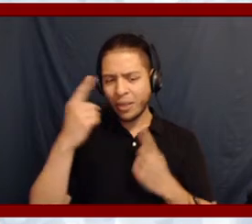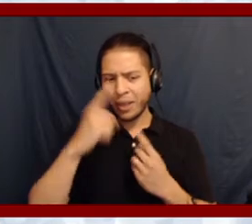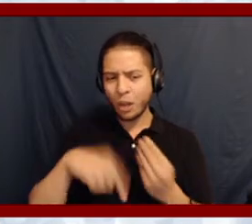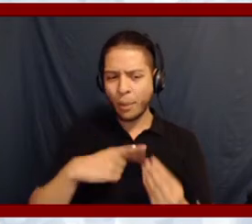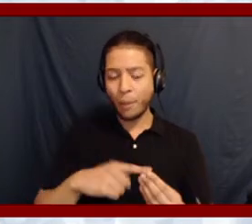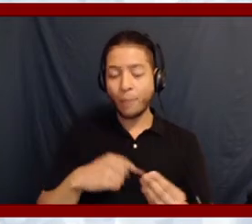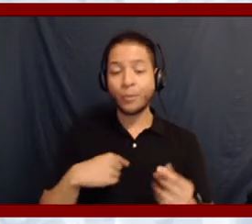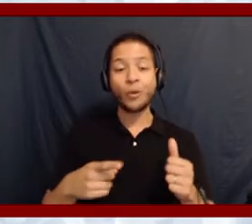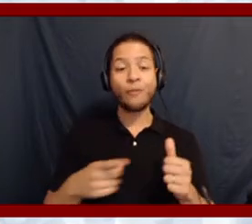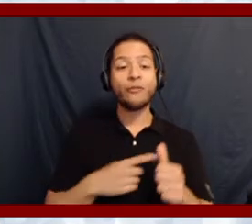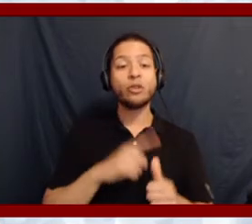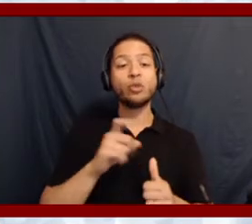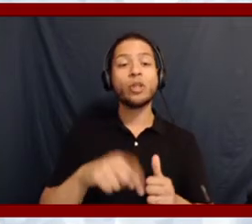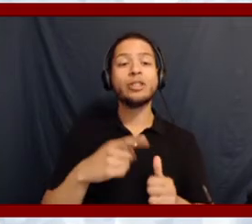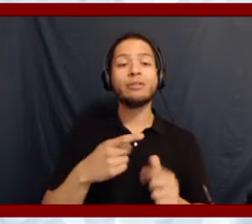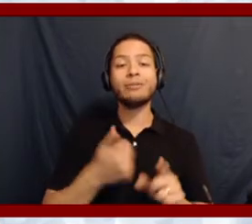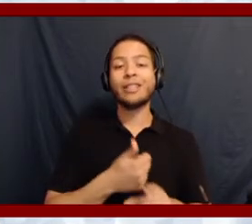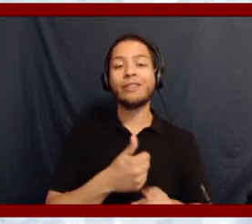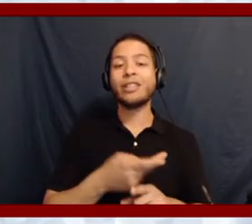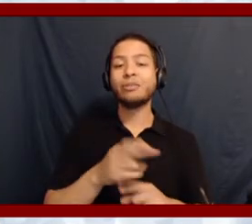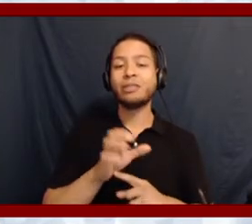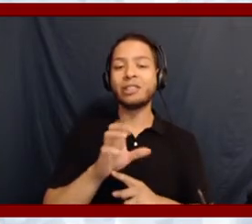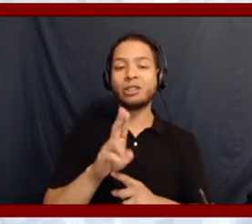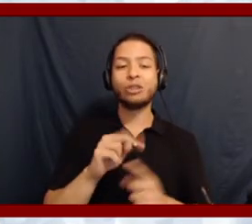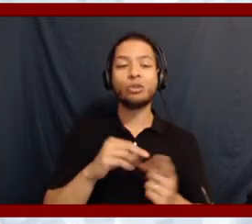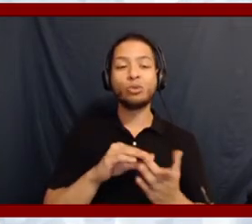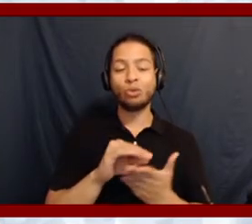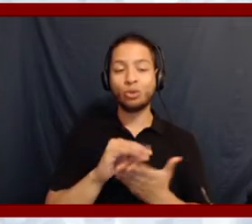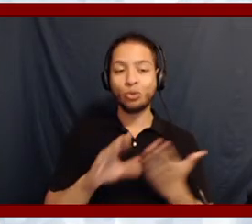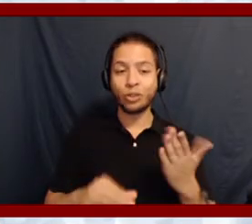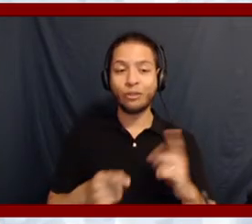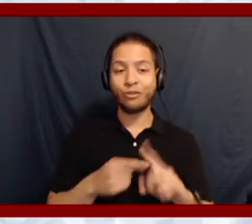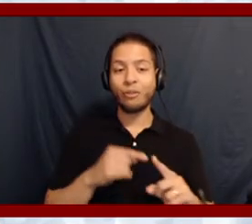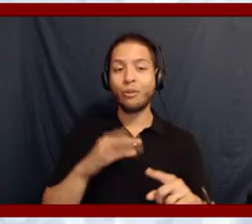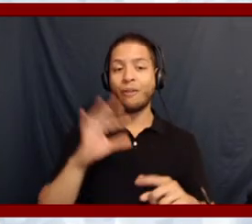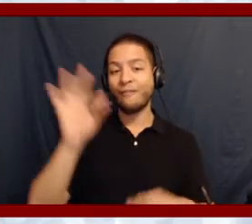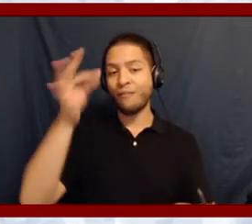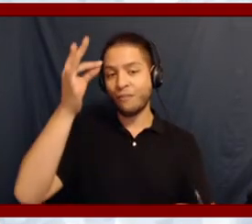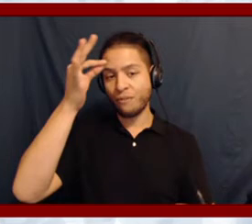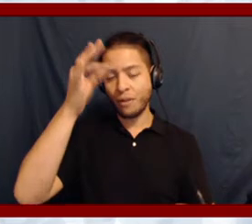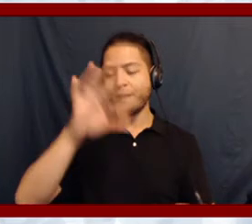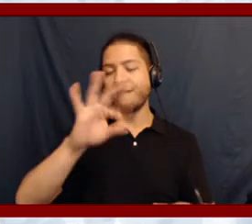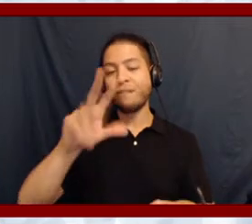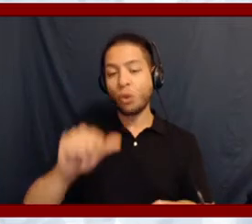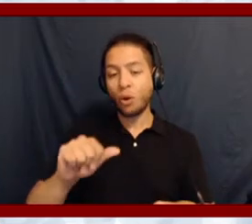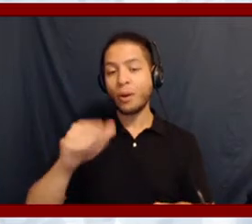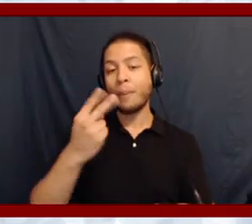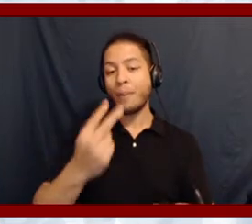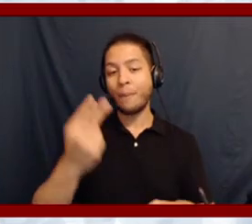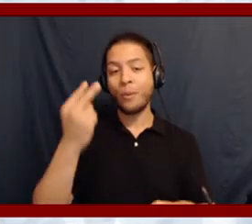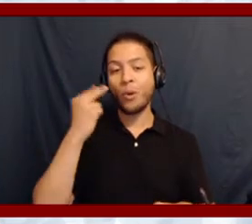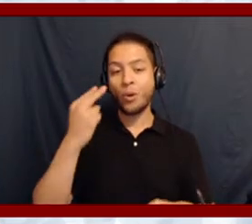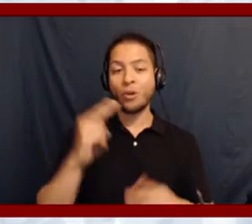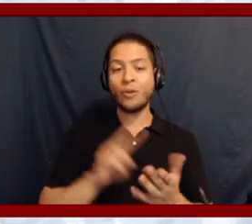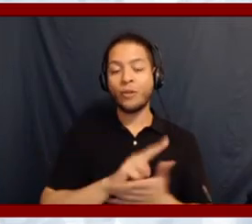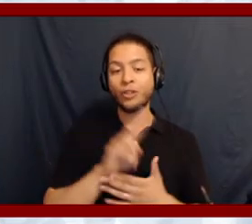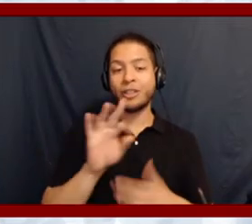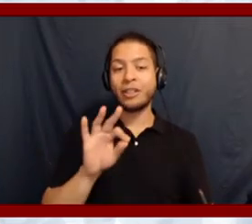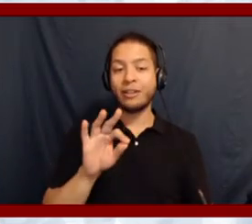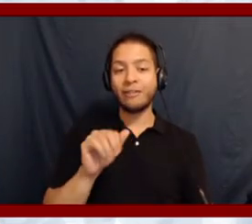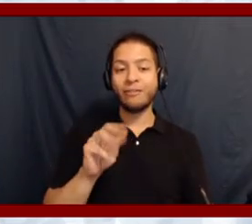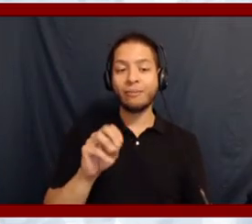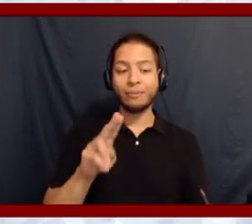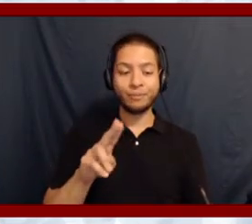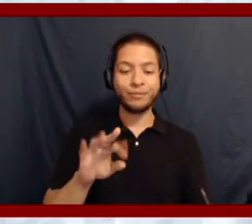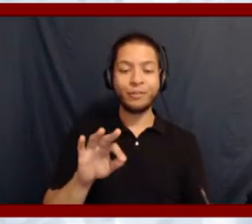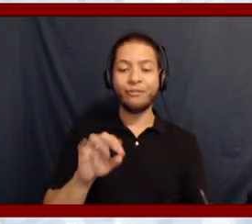an HBCU student scholar from Florida Memorial University, so down in South Florida, and really speaks to kind of the broader implications